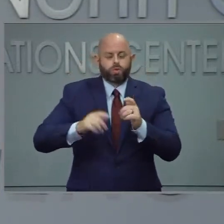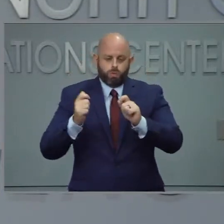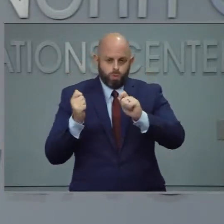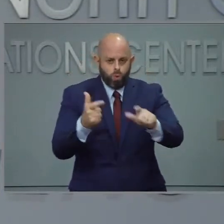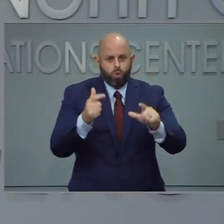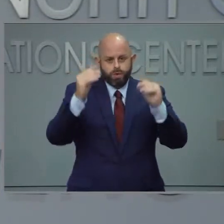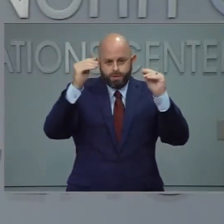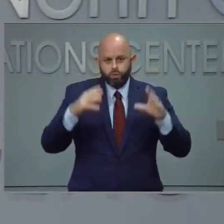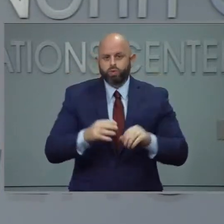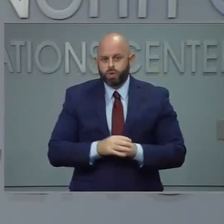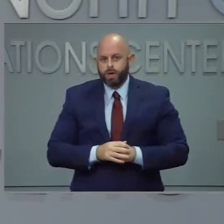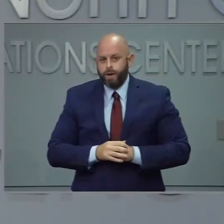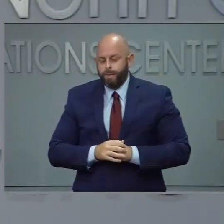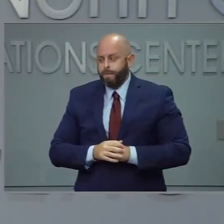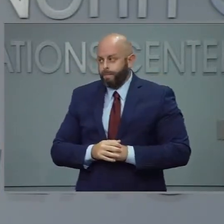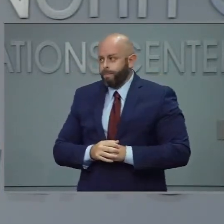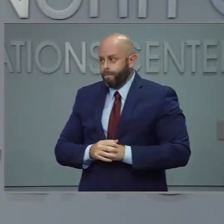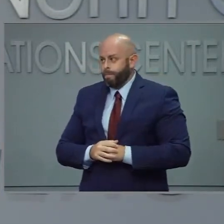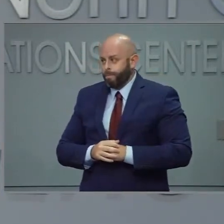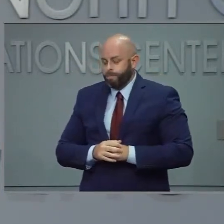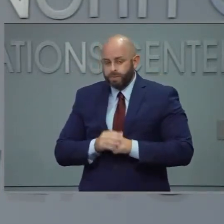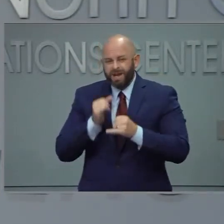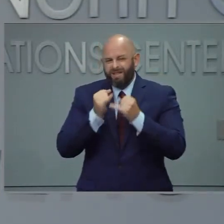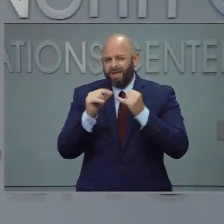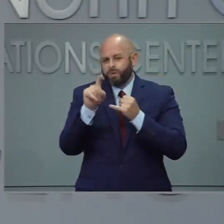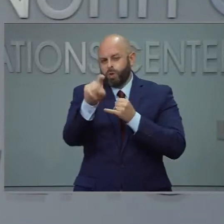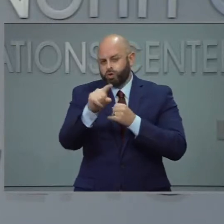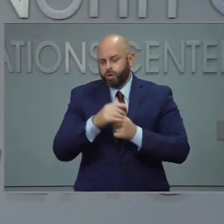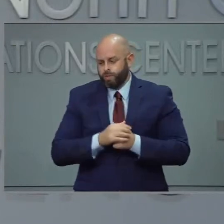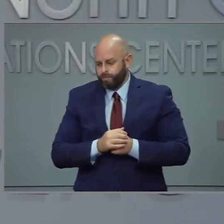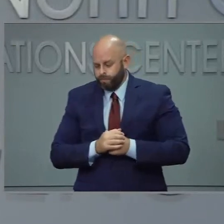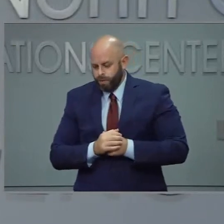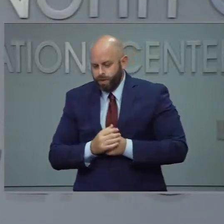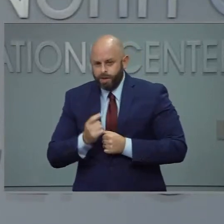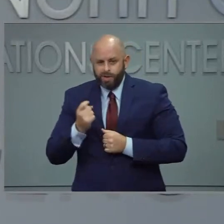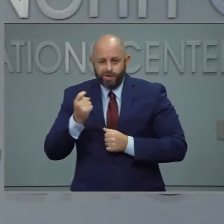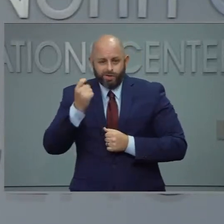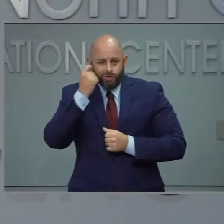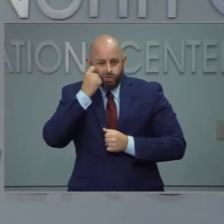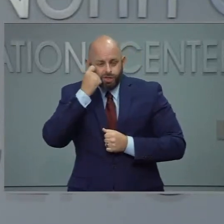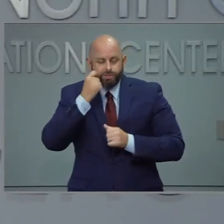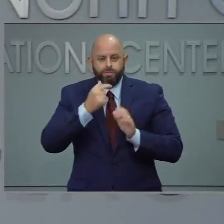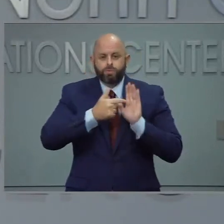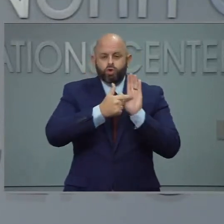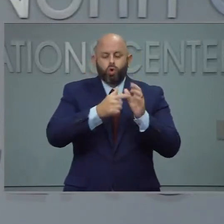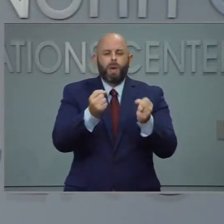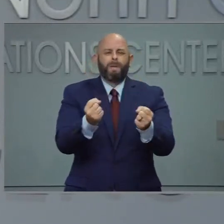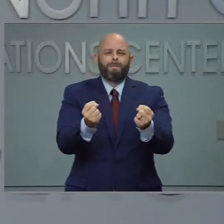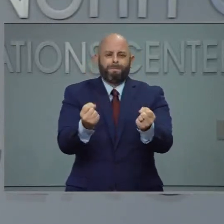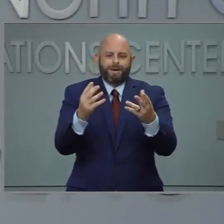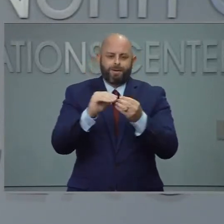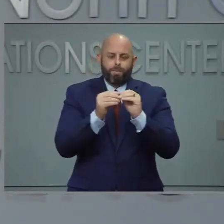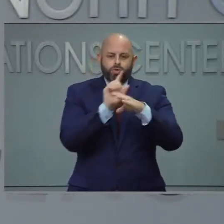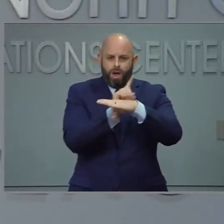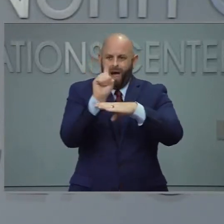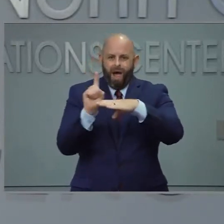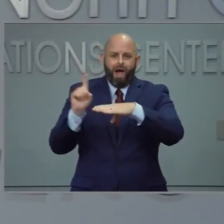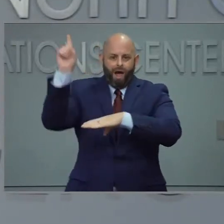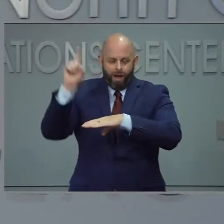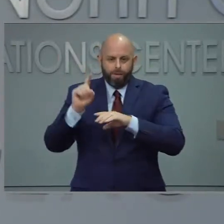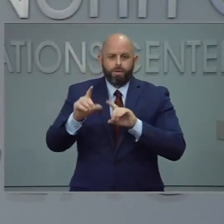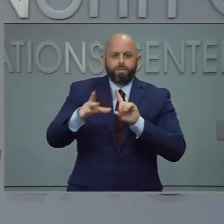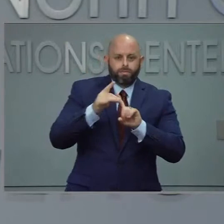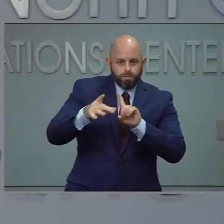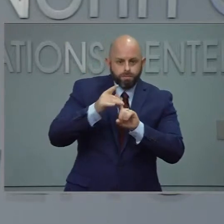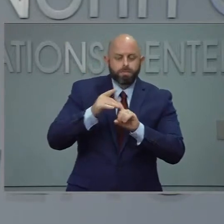wear masks. And last one, you just pointed to a skyrocketing of cases and